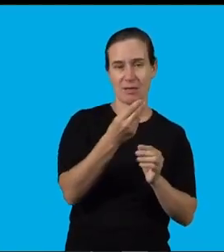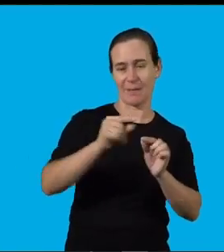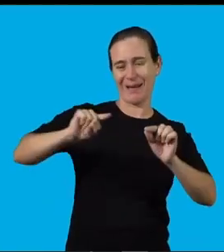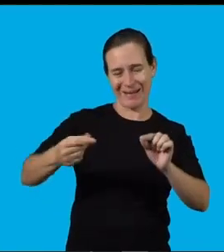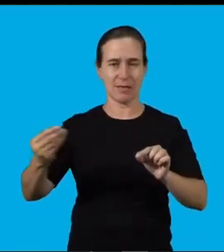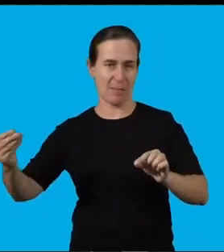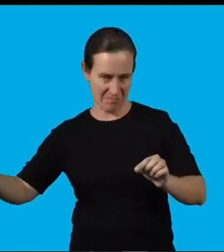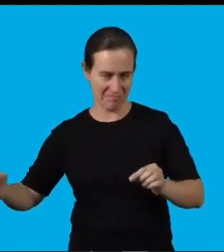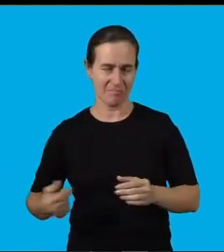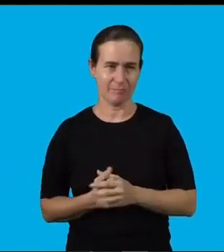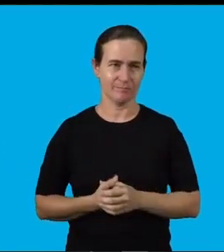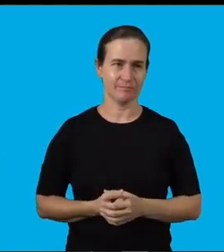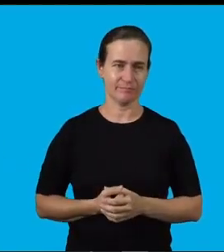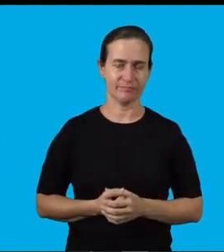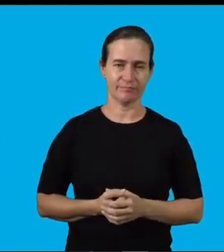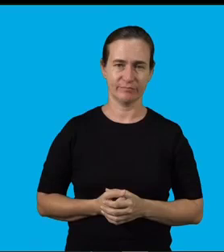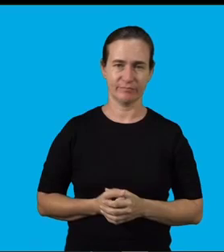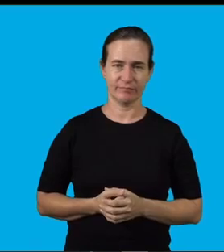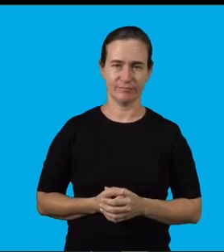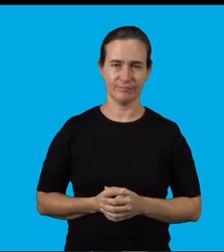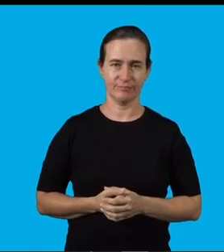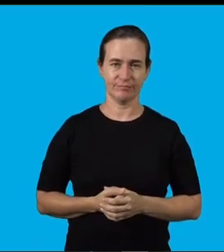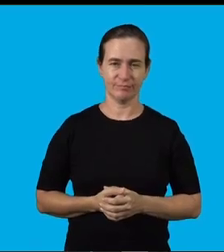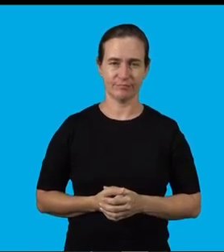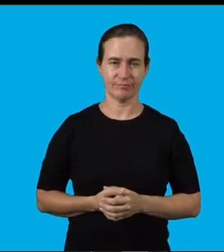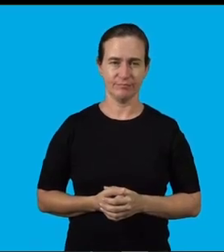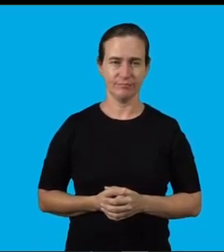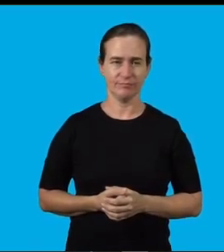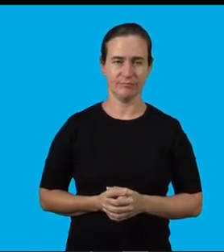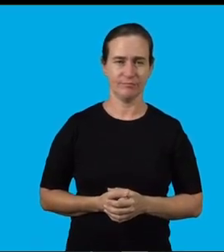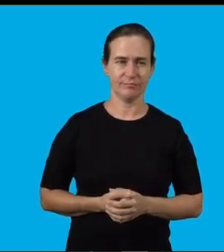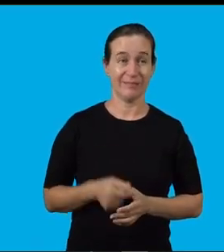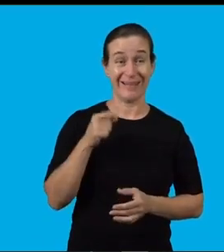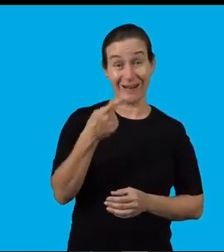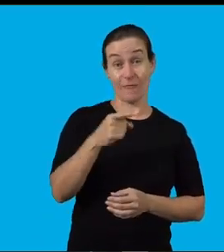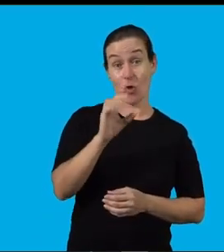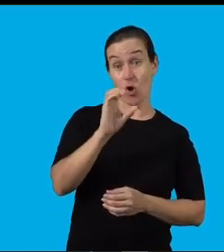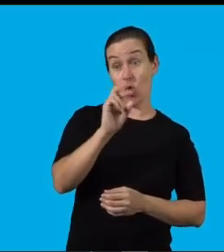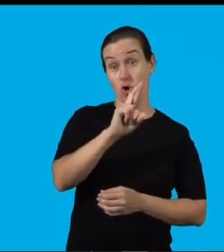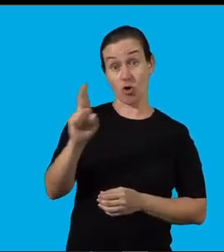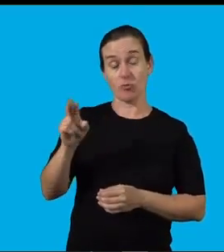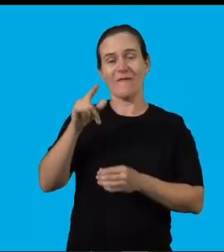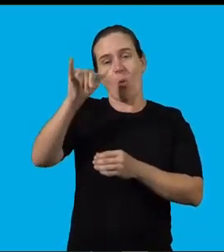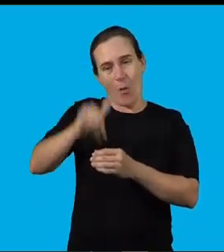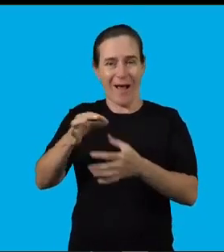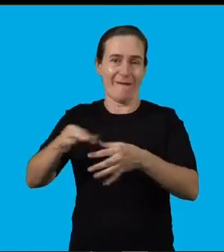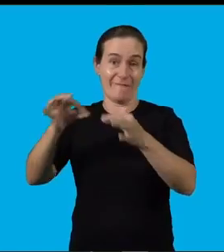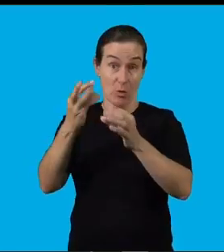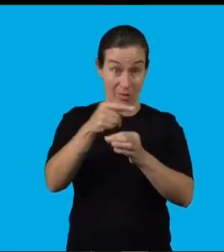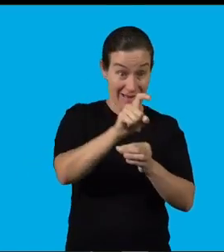to a decimal form and get the answer that you need for the corresponding y value